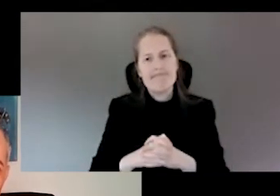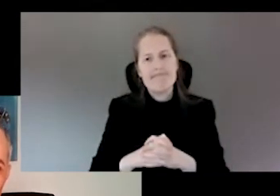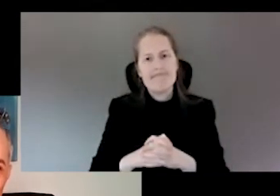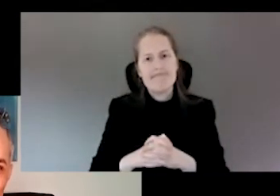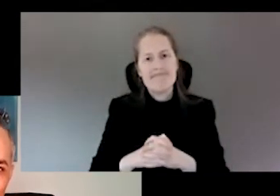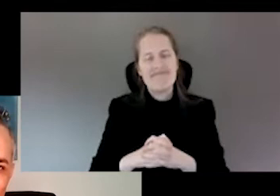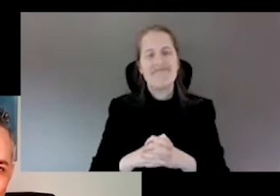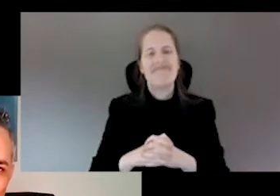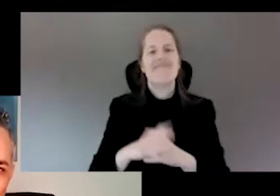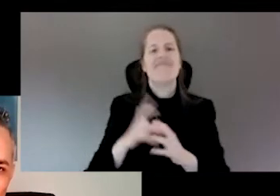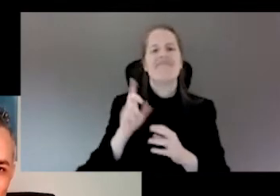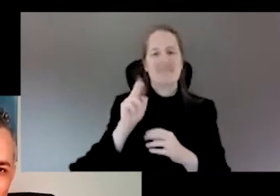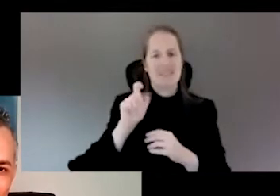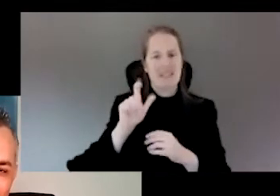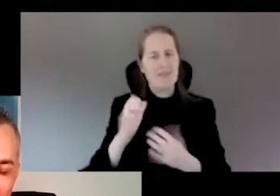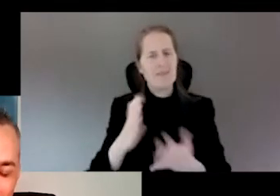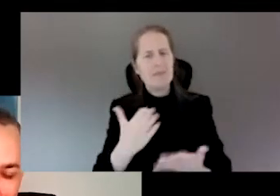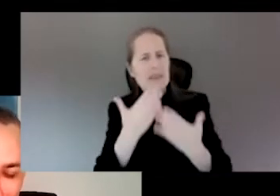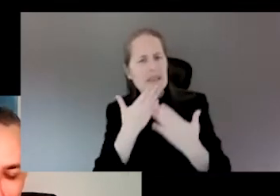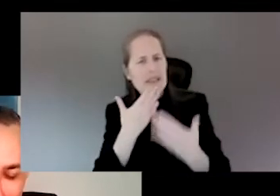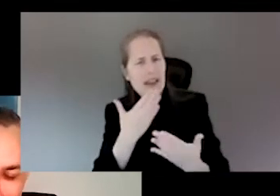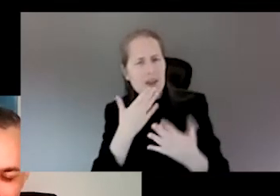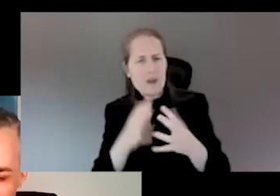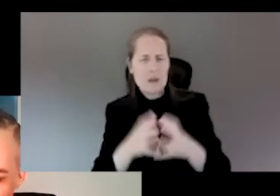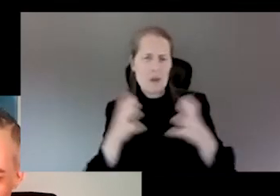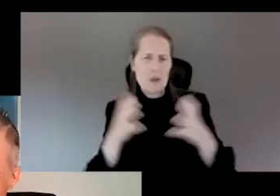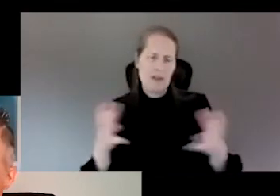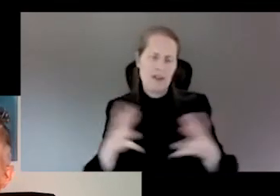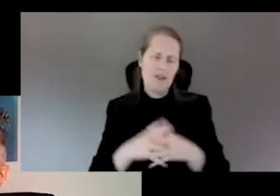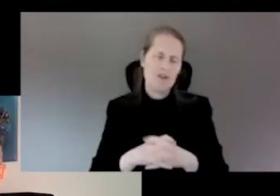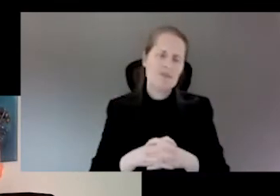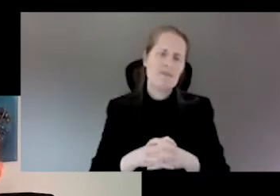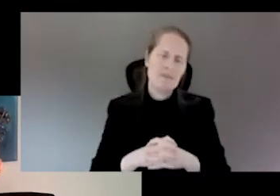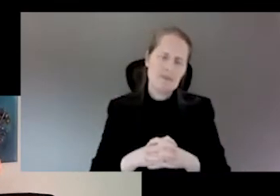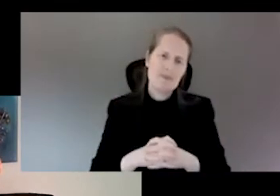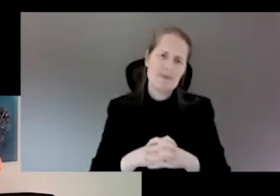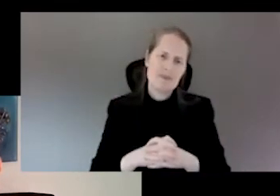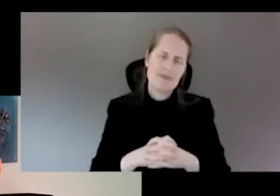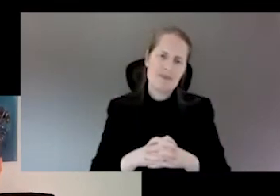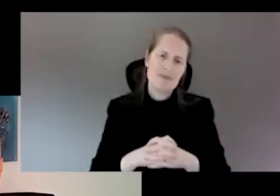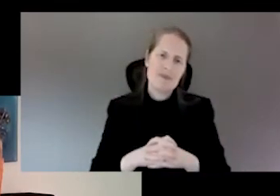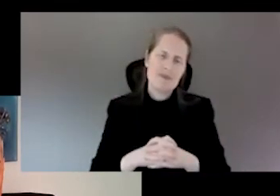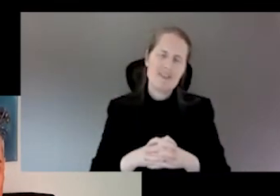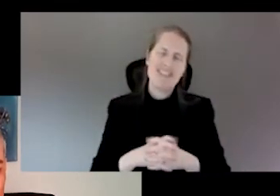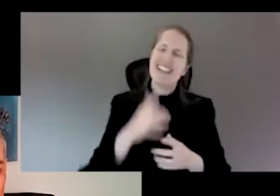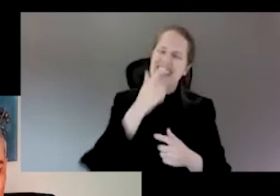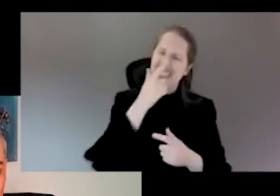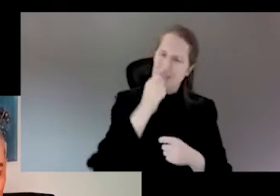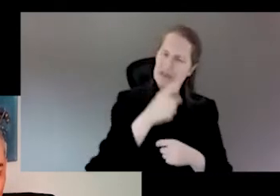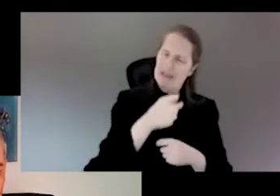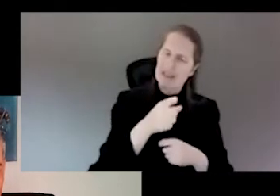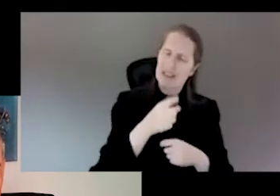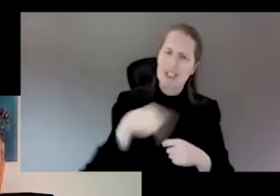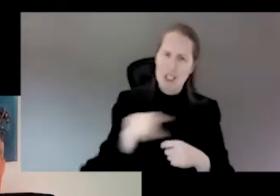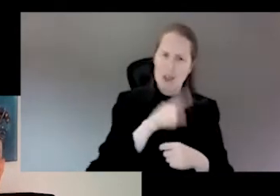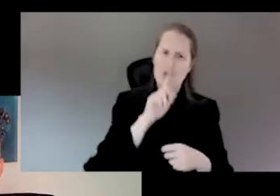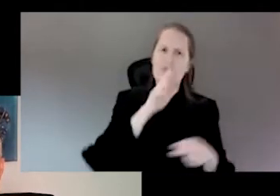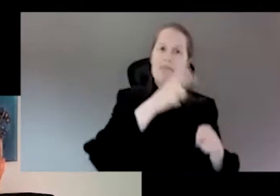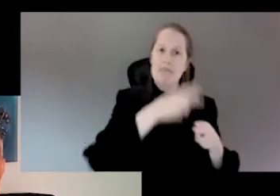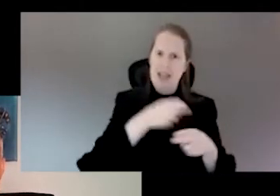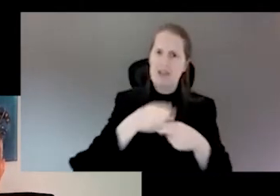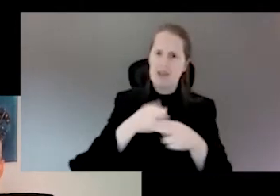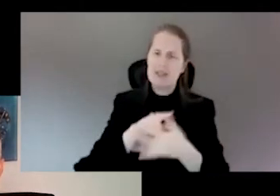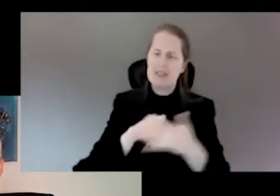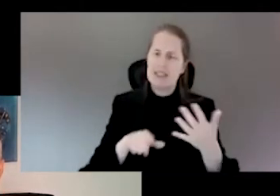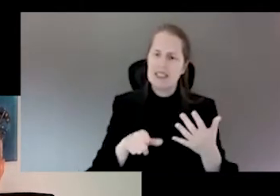Well, thank you so much. It's interesting because you all raised some, I think,